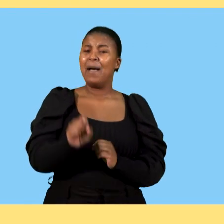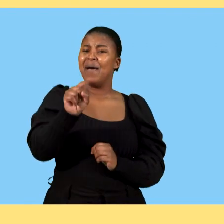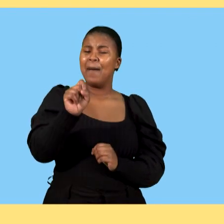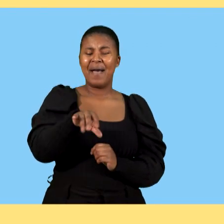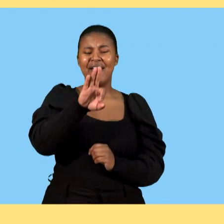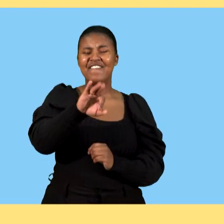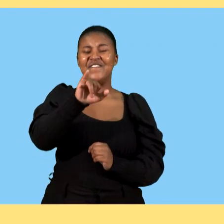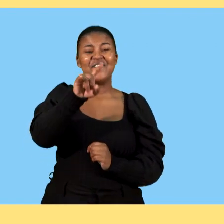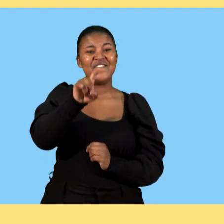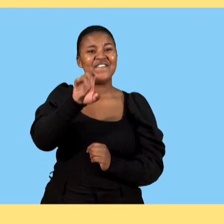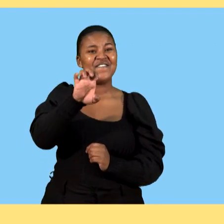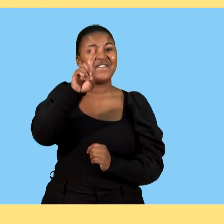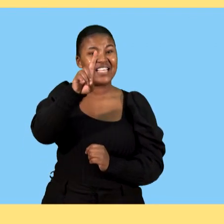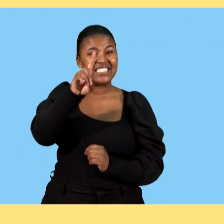80,000